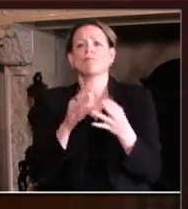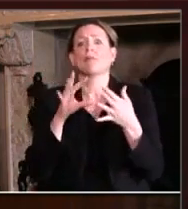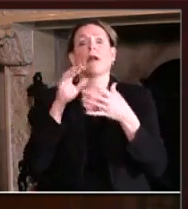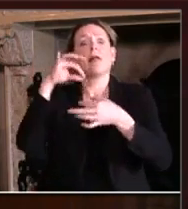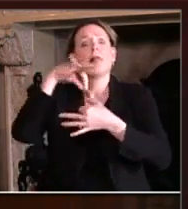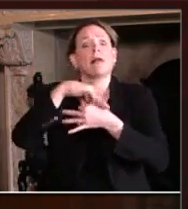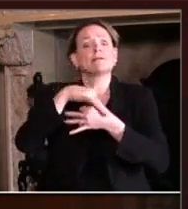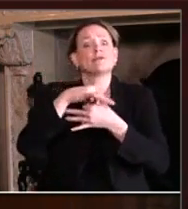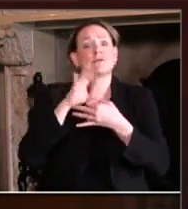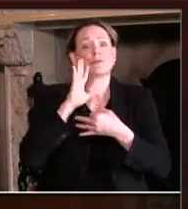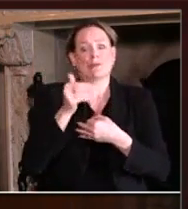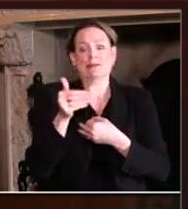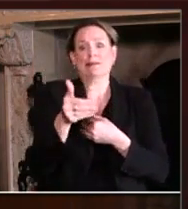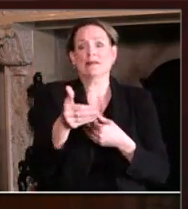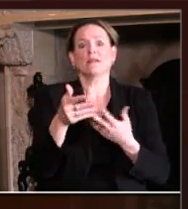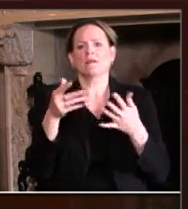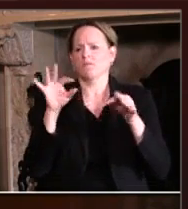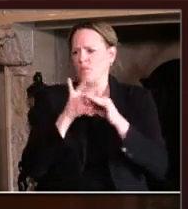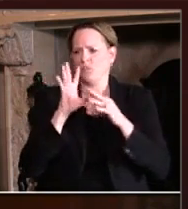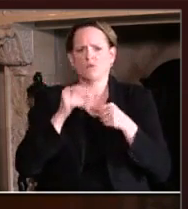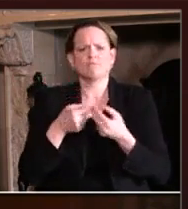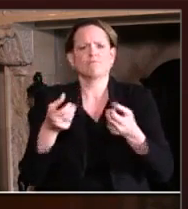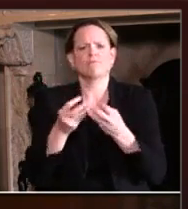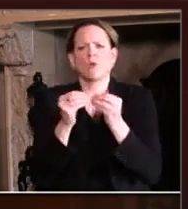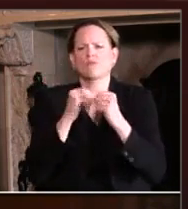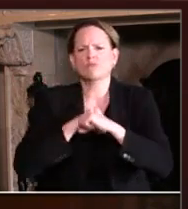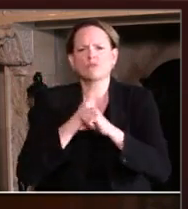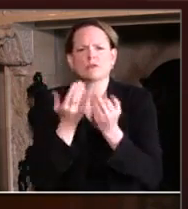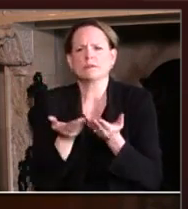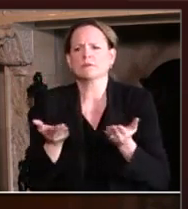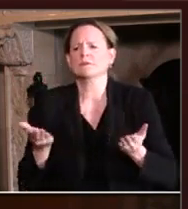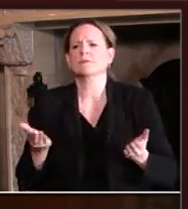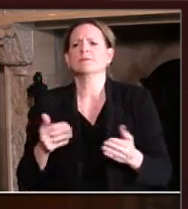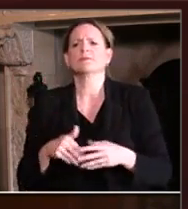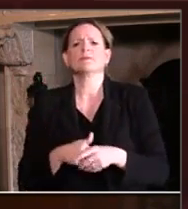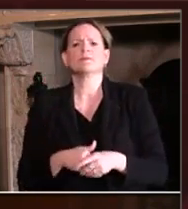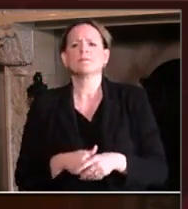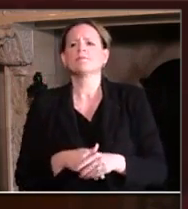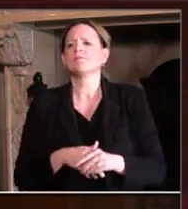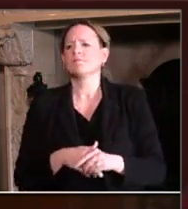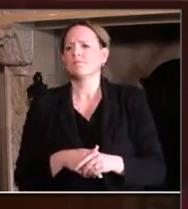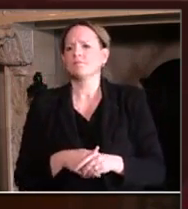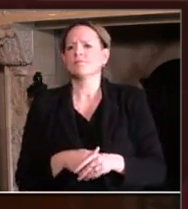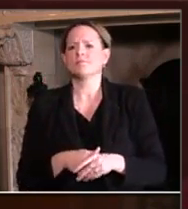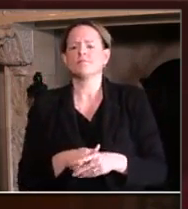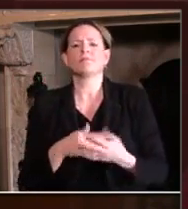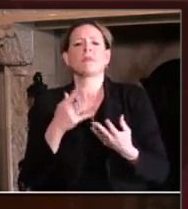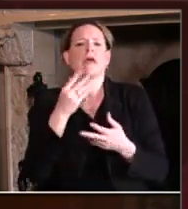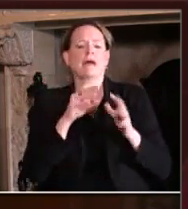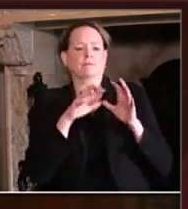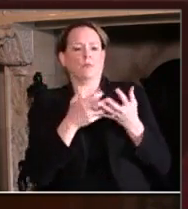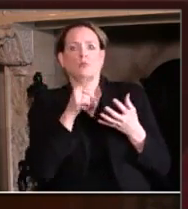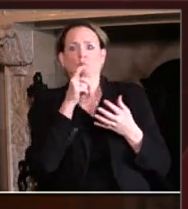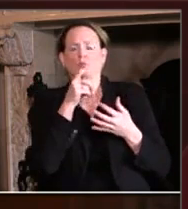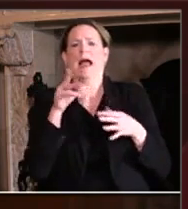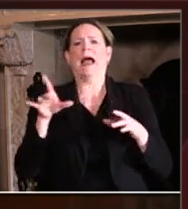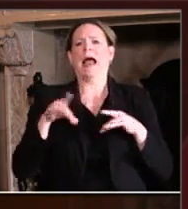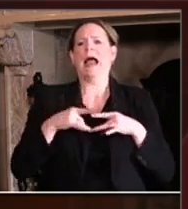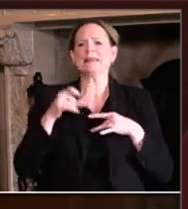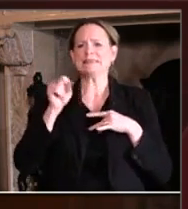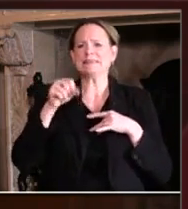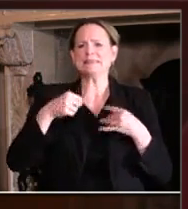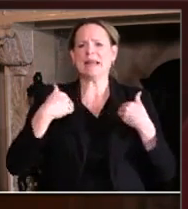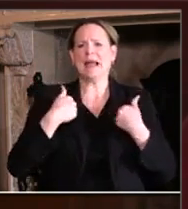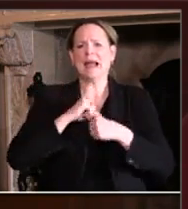or at-risk individuals, and testing and contact tracing costs above those covered by state programs.